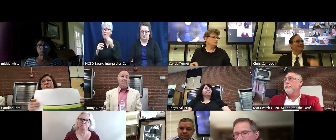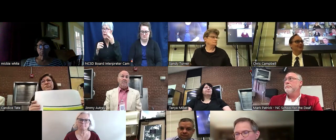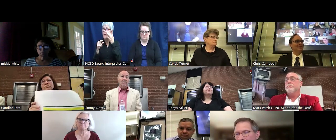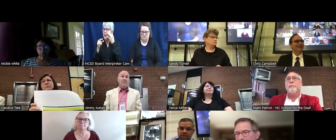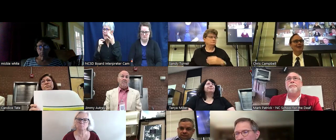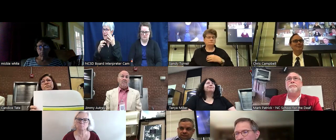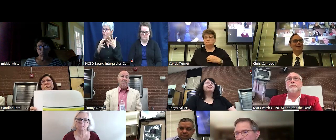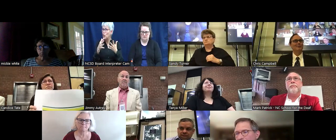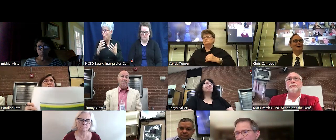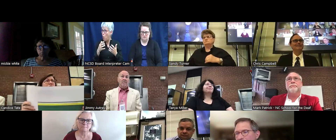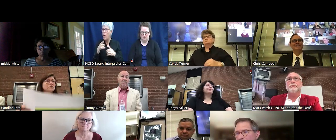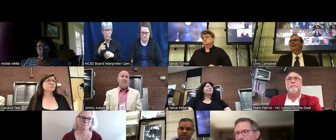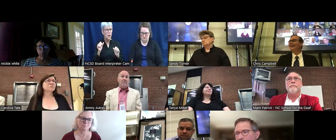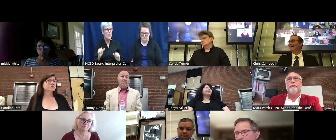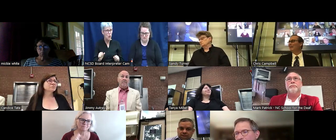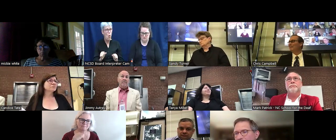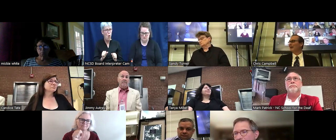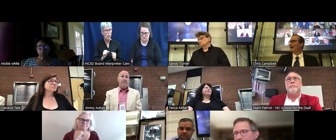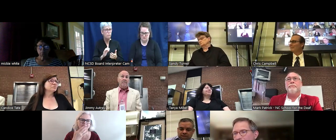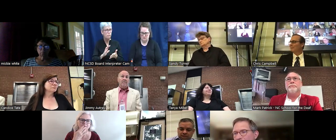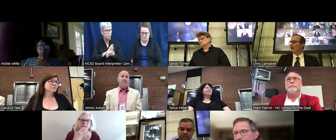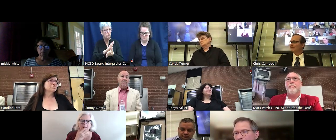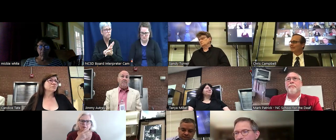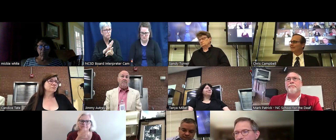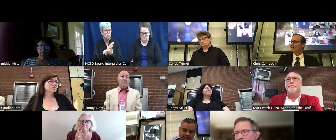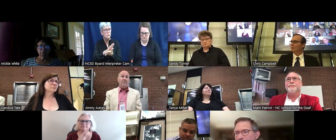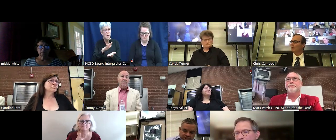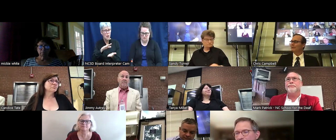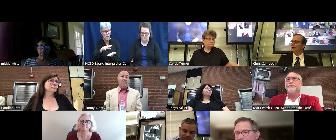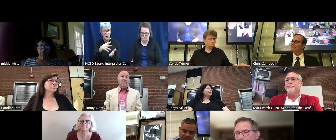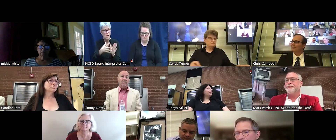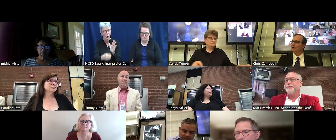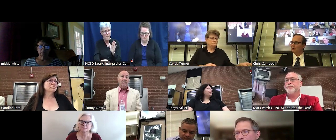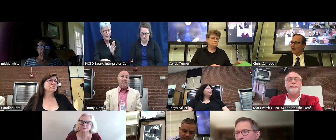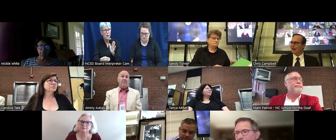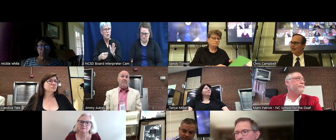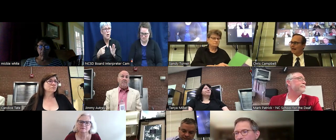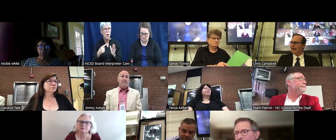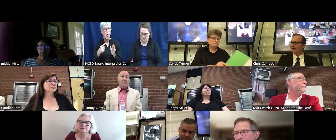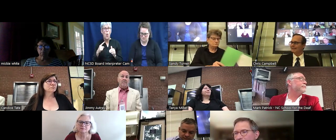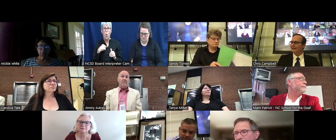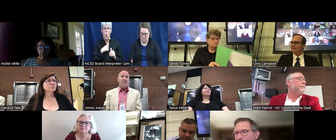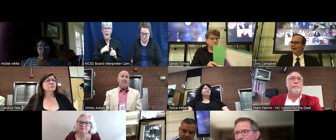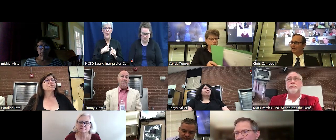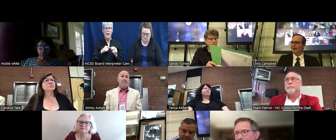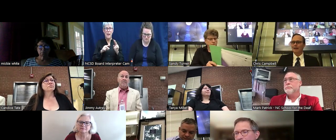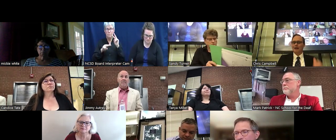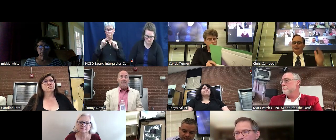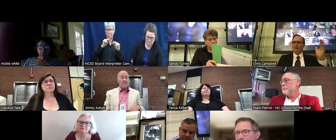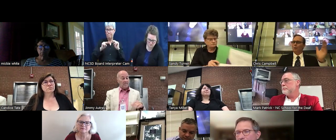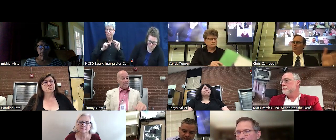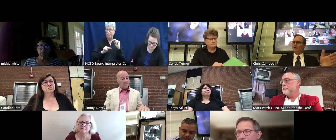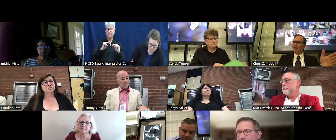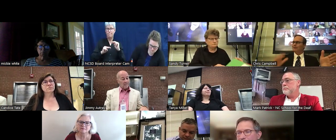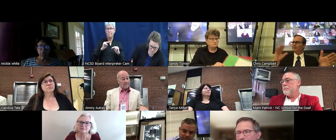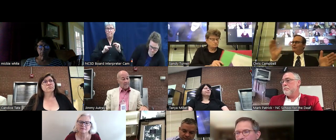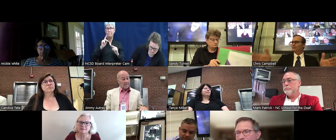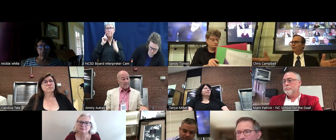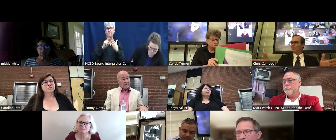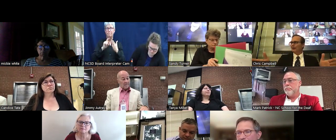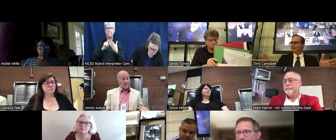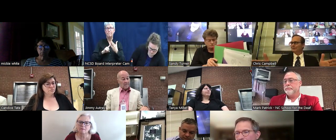think Ms. Tanya can help you get one, of policies. And we took a first crack at identifying the 1,000